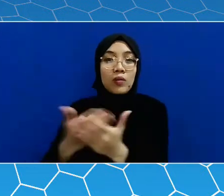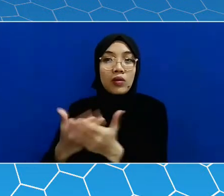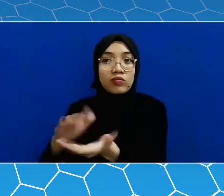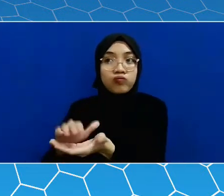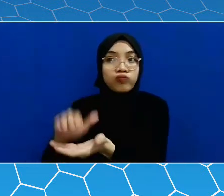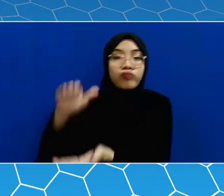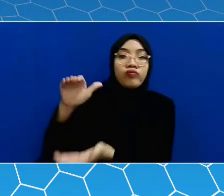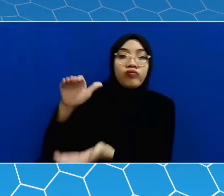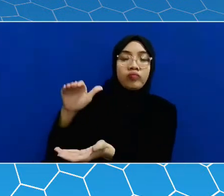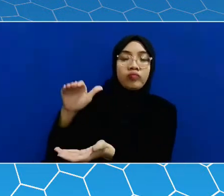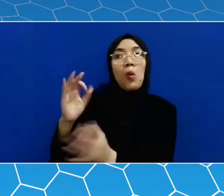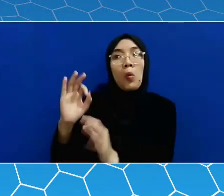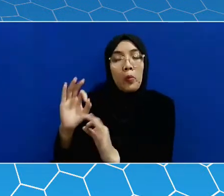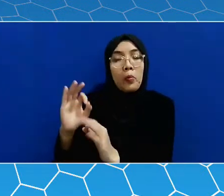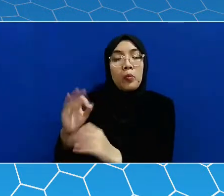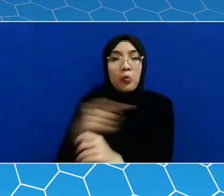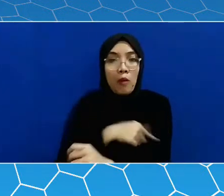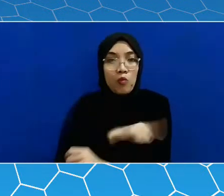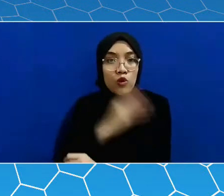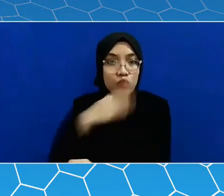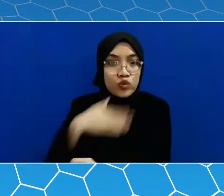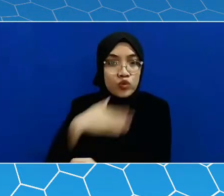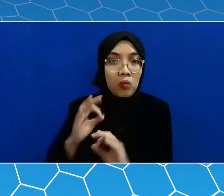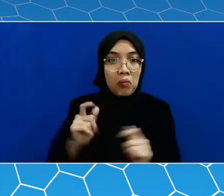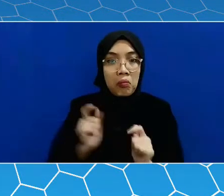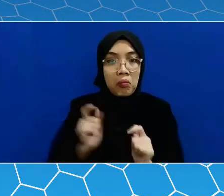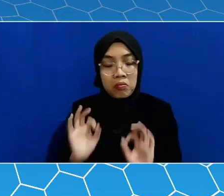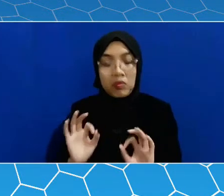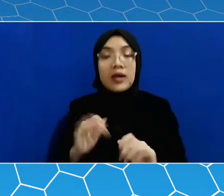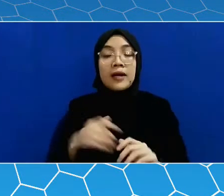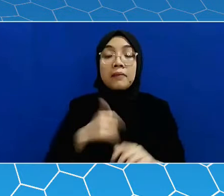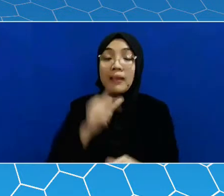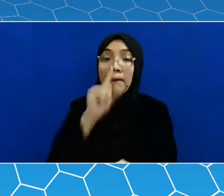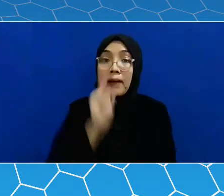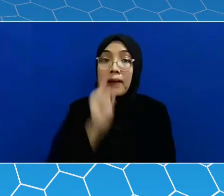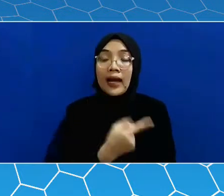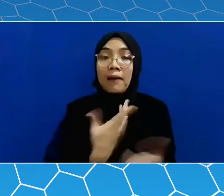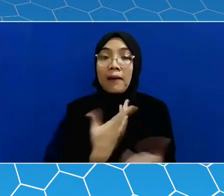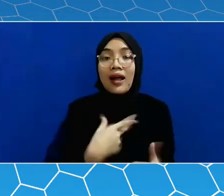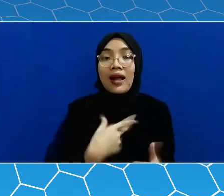will prefer to use the private hospital services and everything.